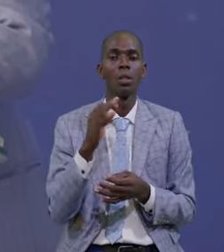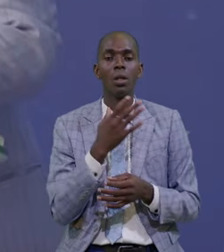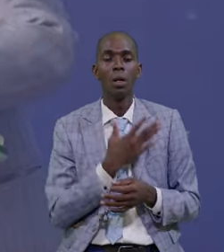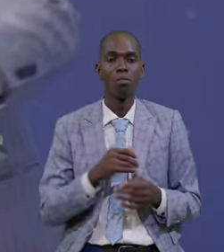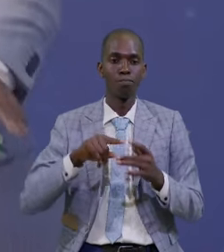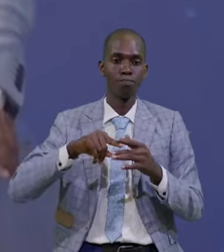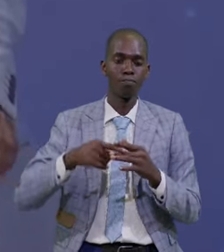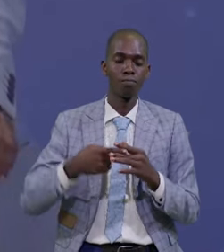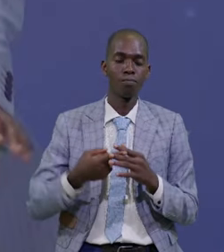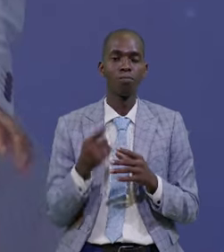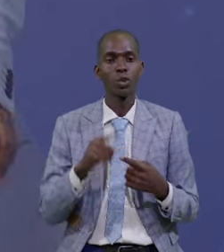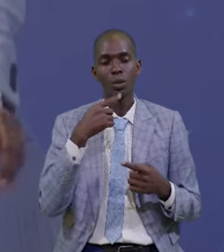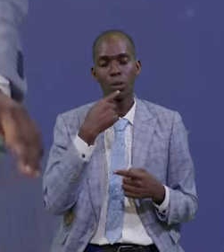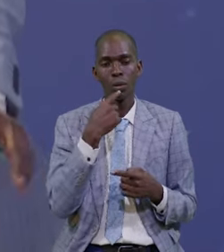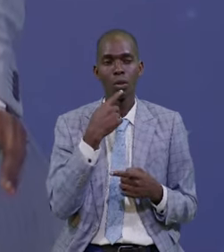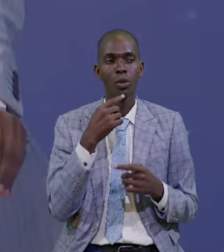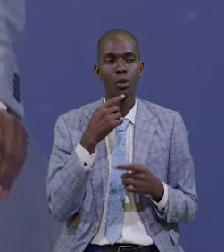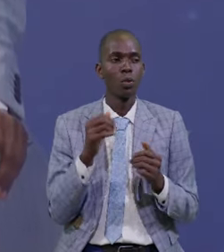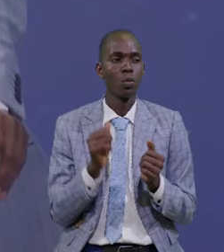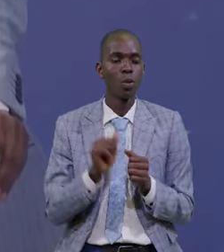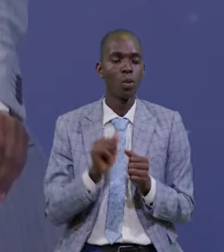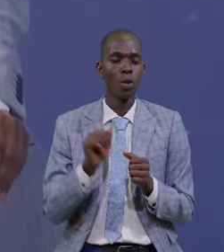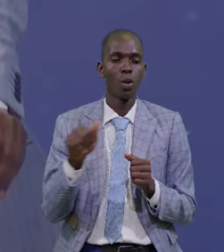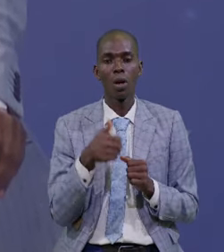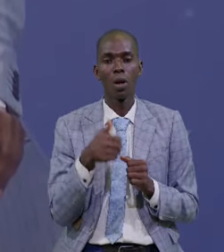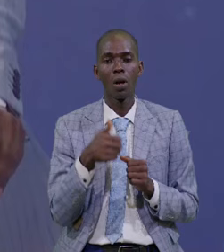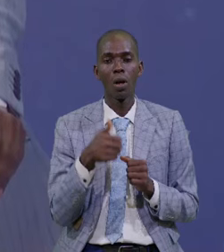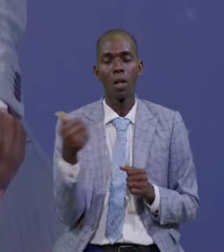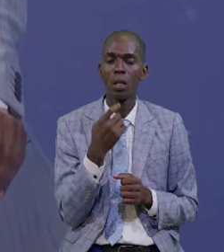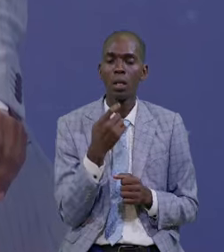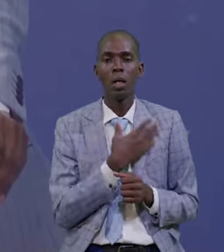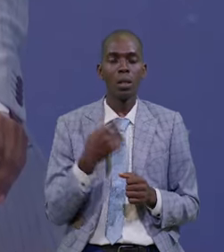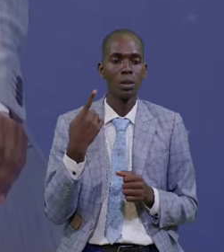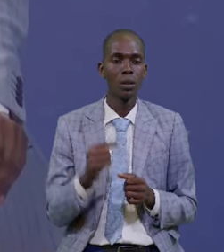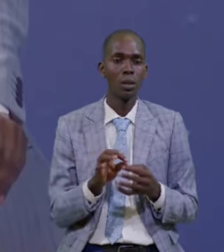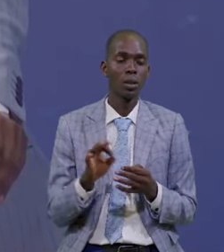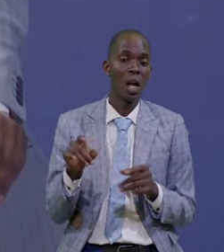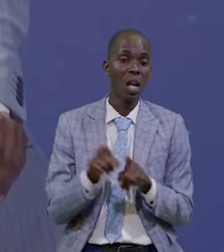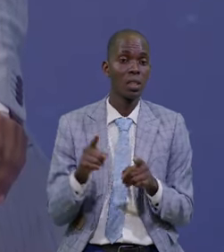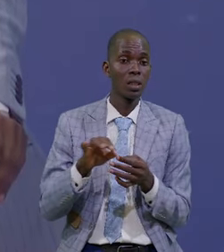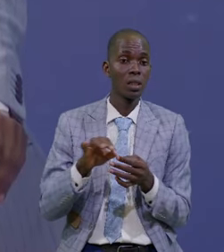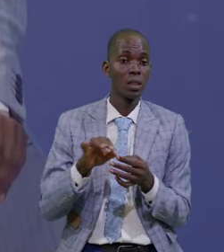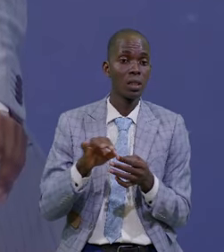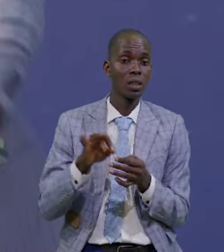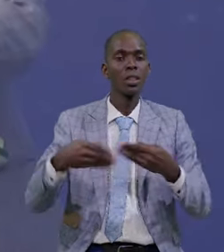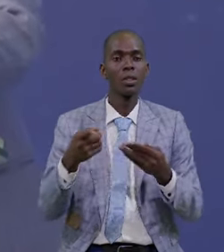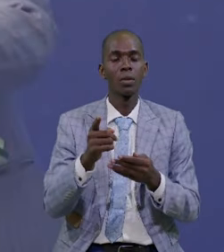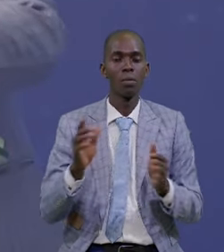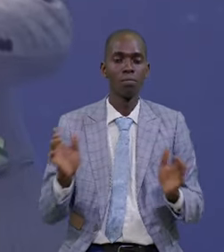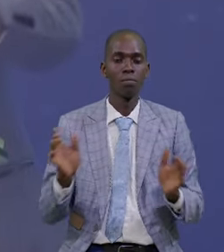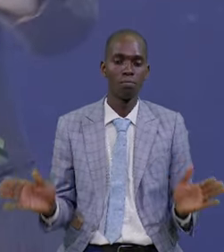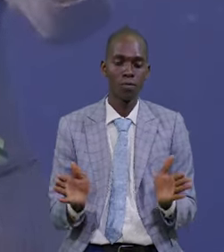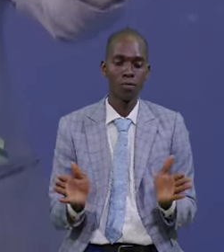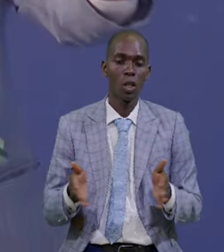to speak with other tongues as the Spirit gave them utterance.